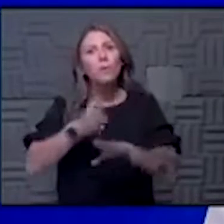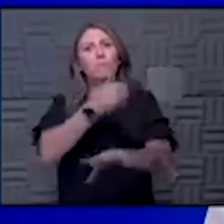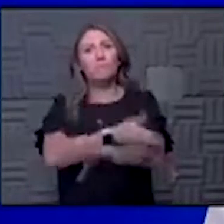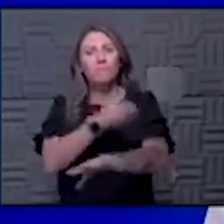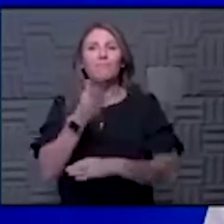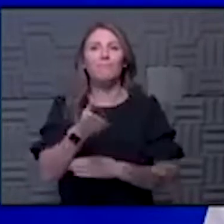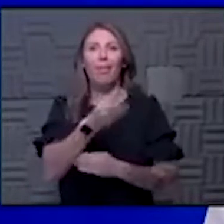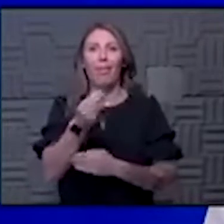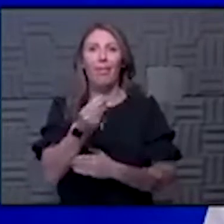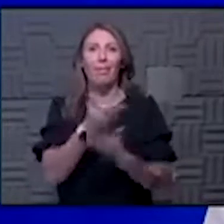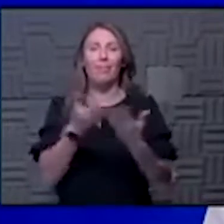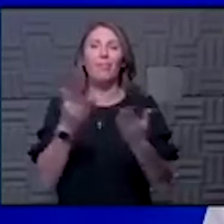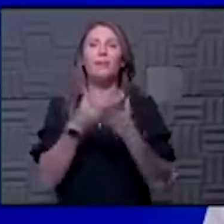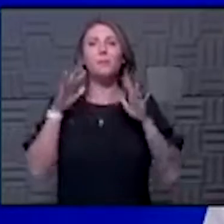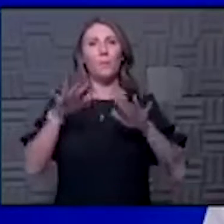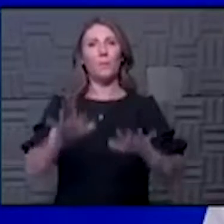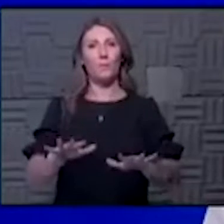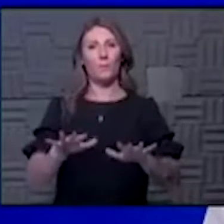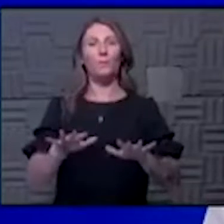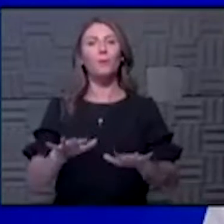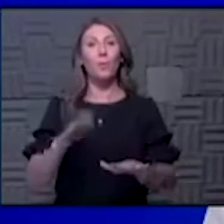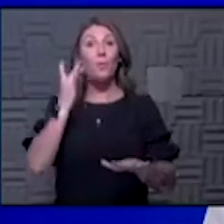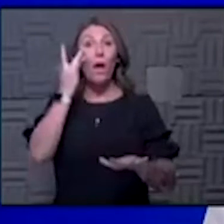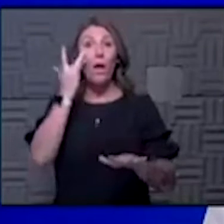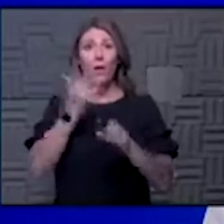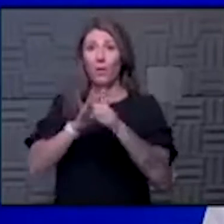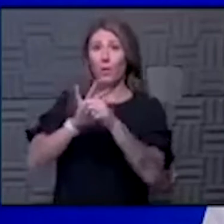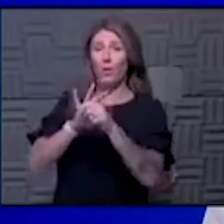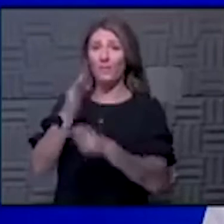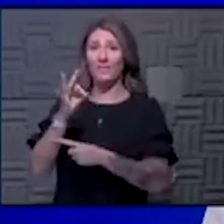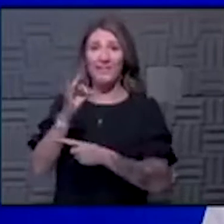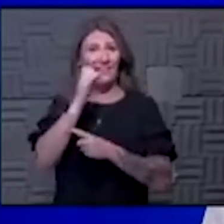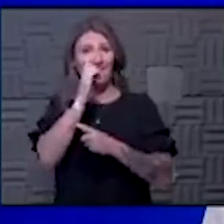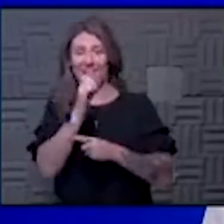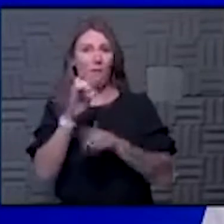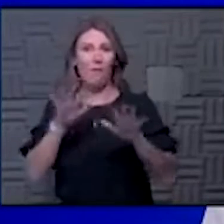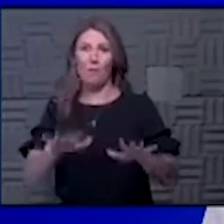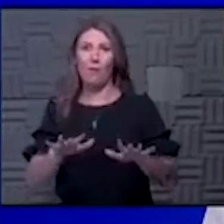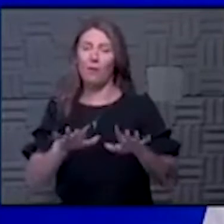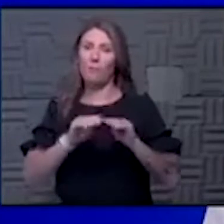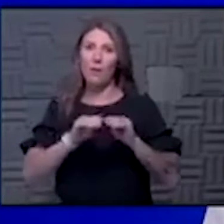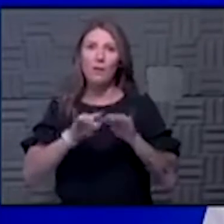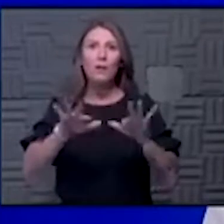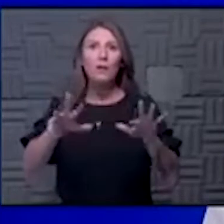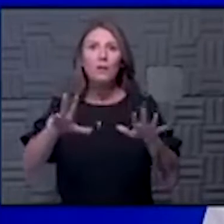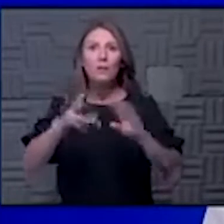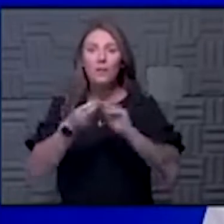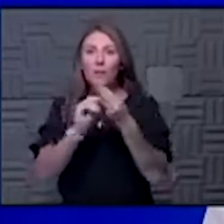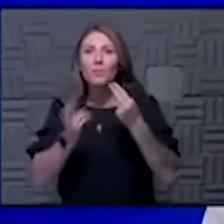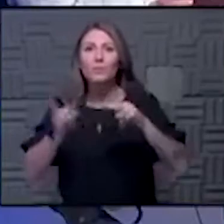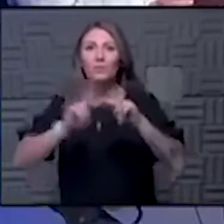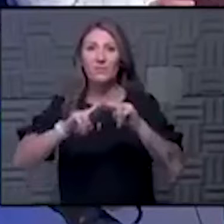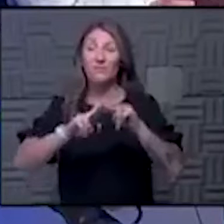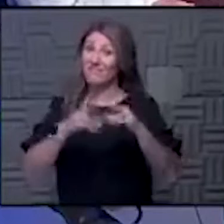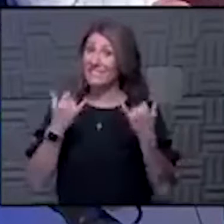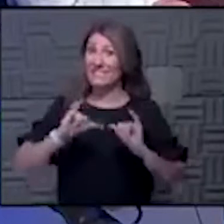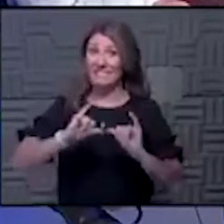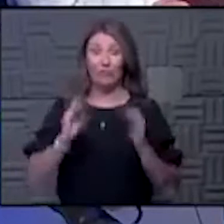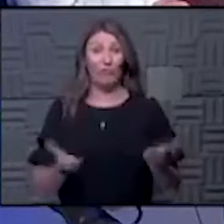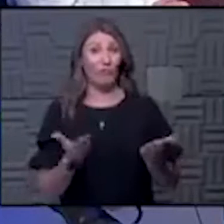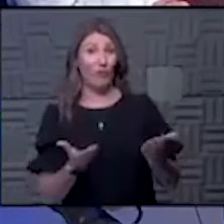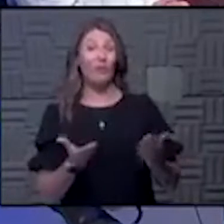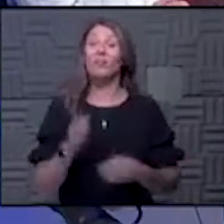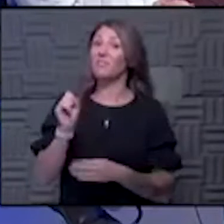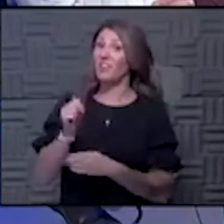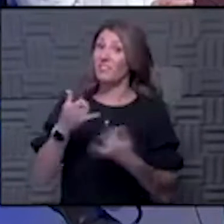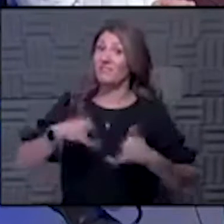and things will stay calm because COVID is not calm. We know that as our numbers continue to rise, Hawk. It's still here. It is